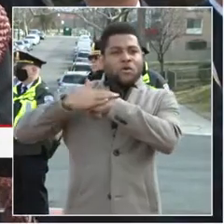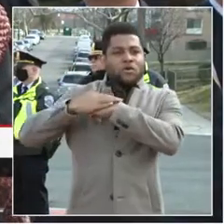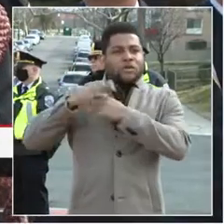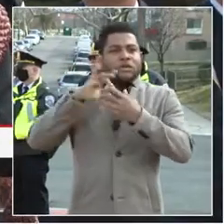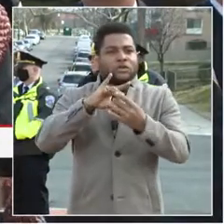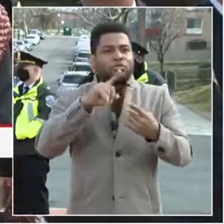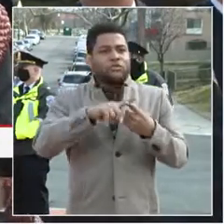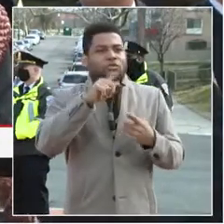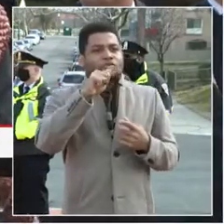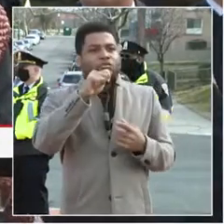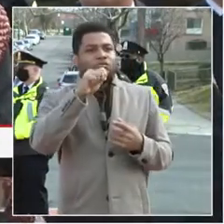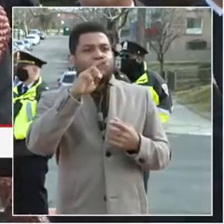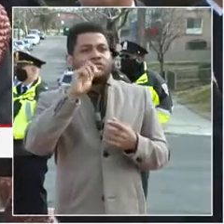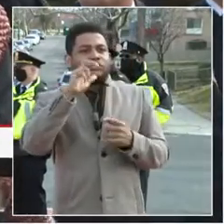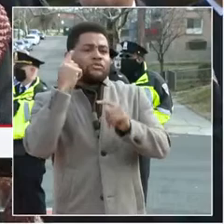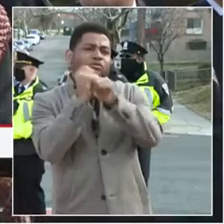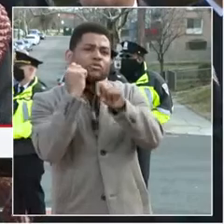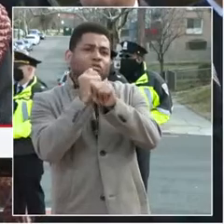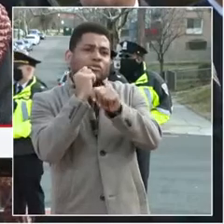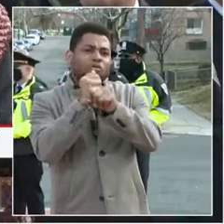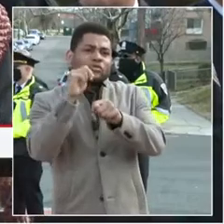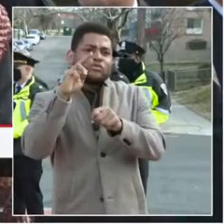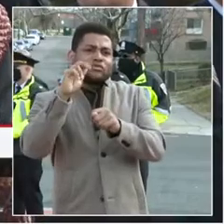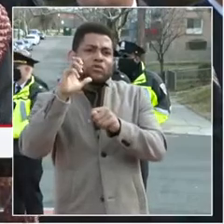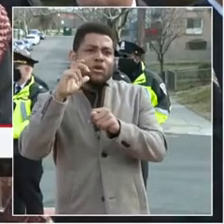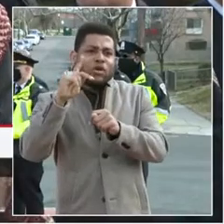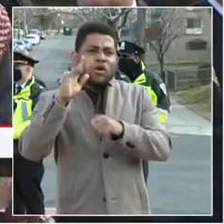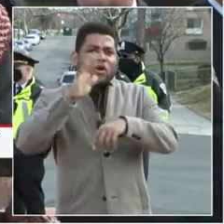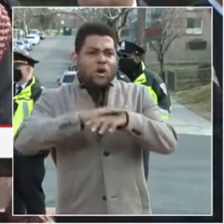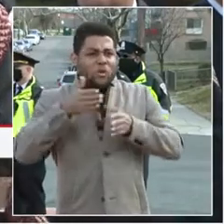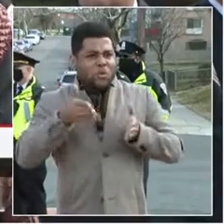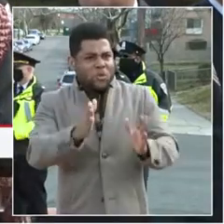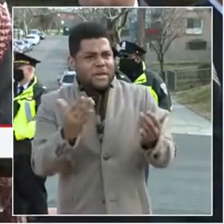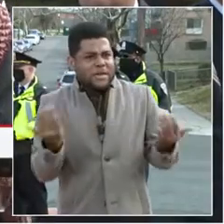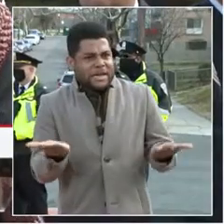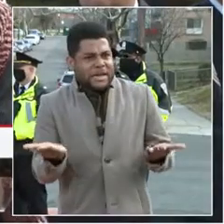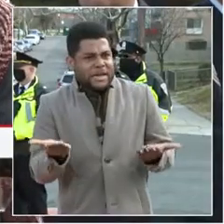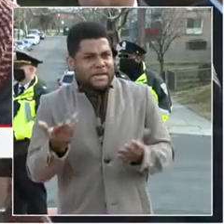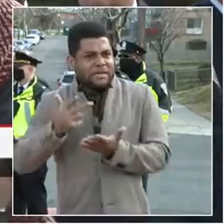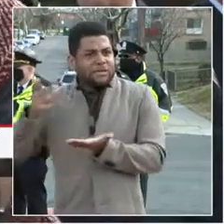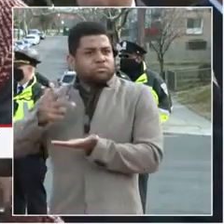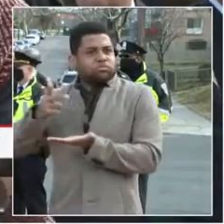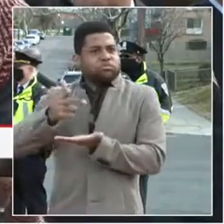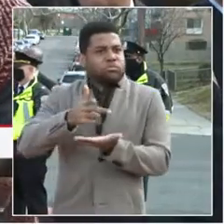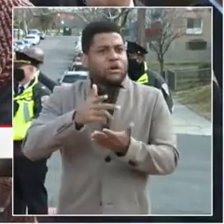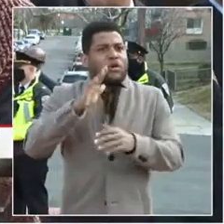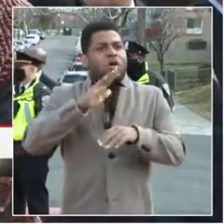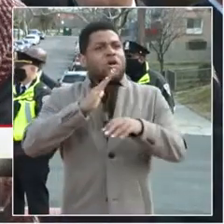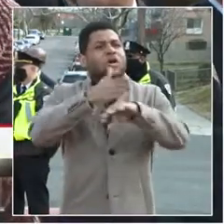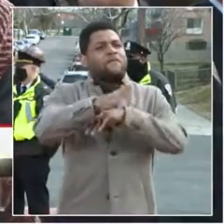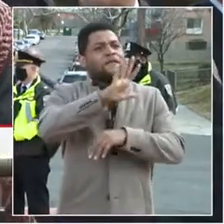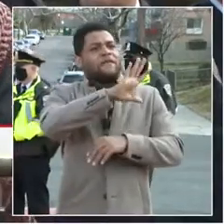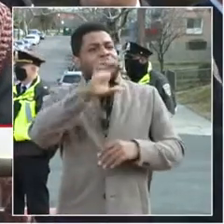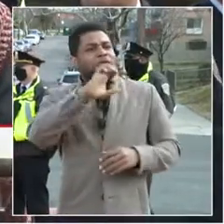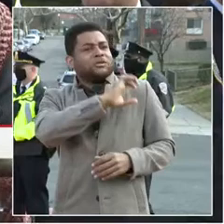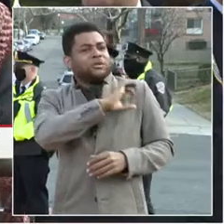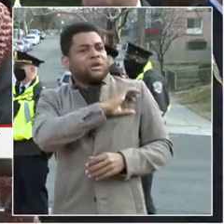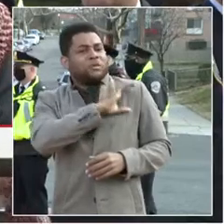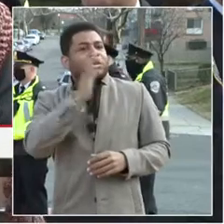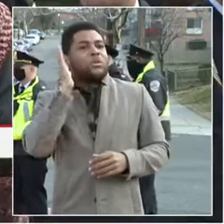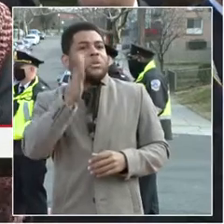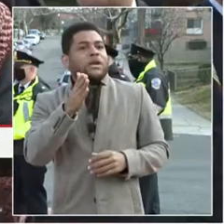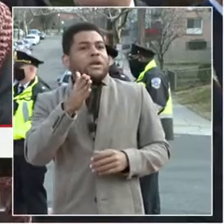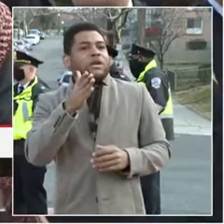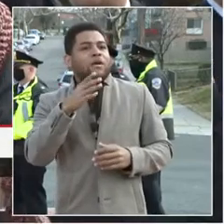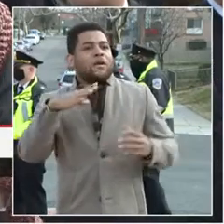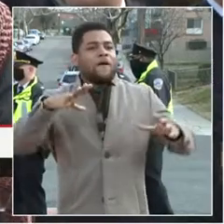the district, and that about 500 officers a day will make up civil disturbance units next week with time off and leave canceled.